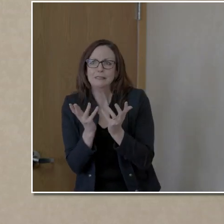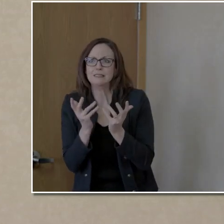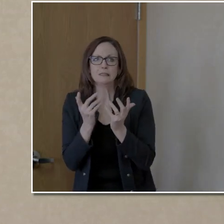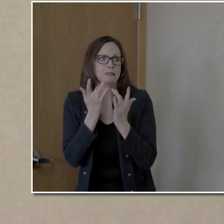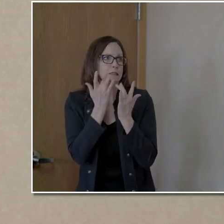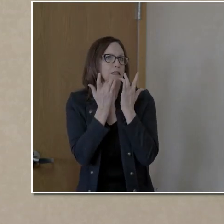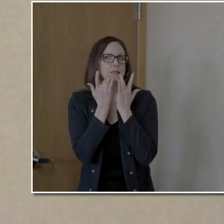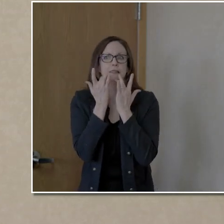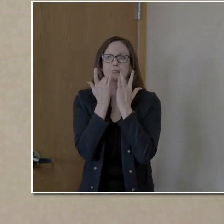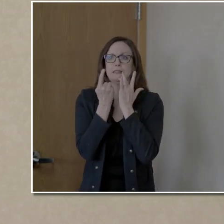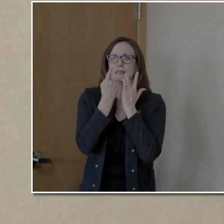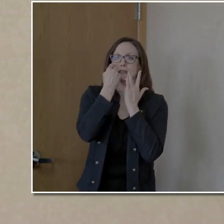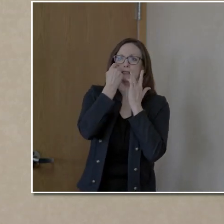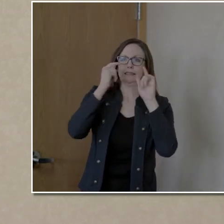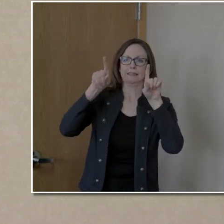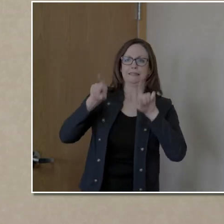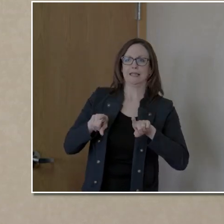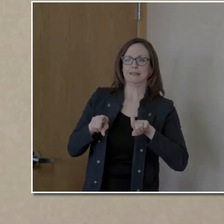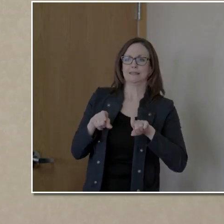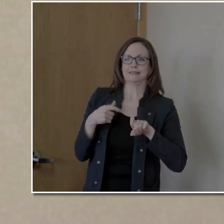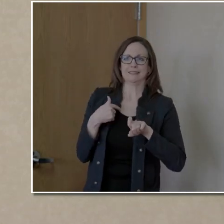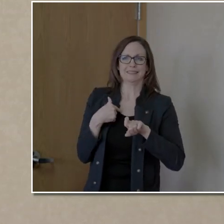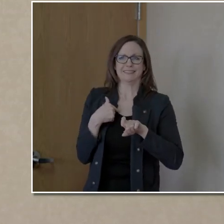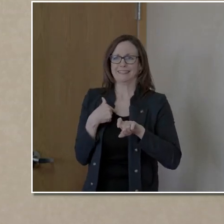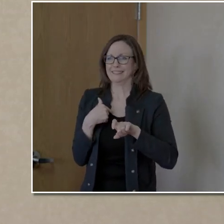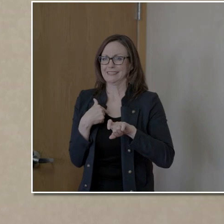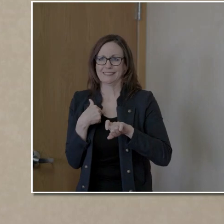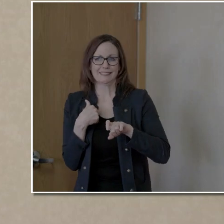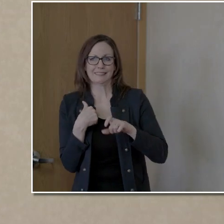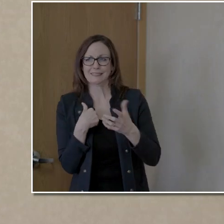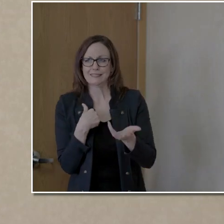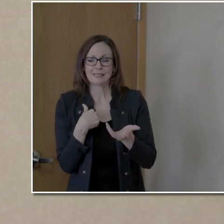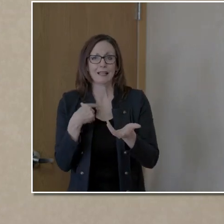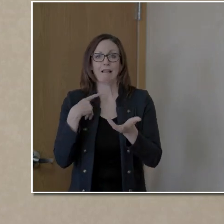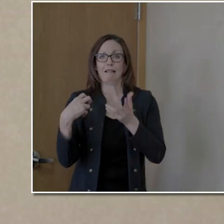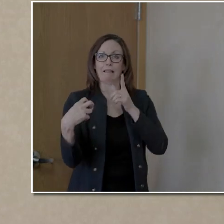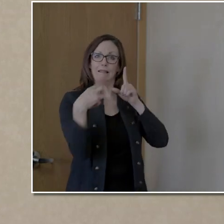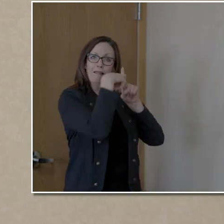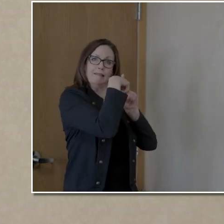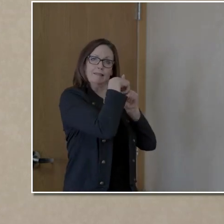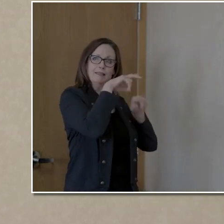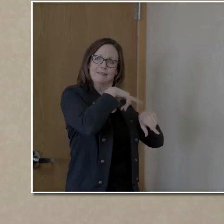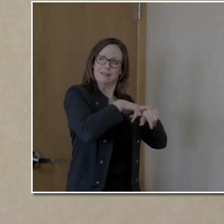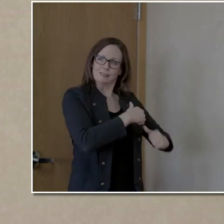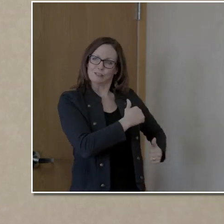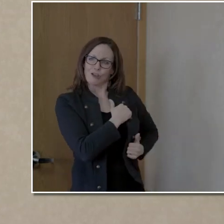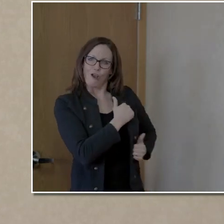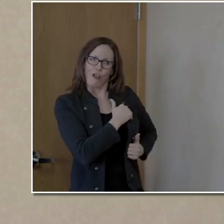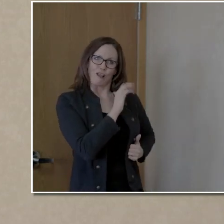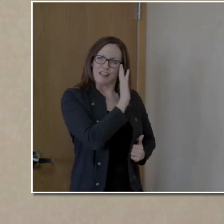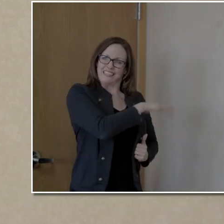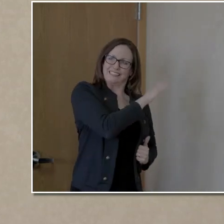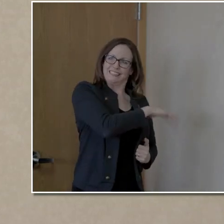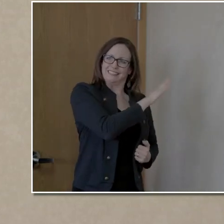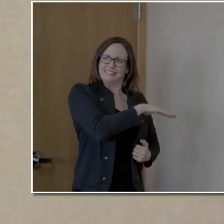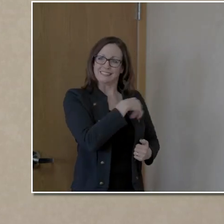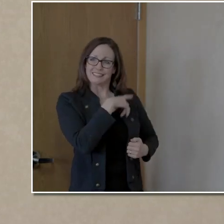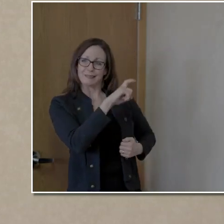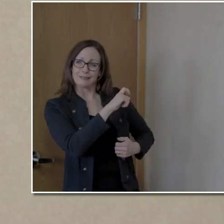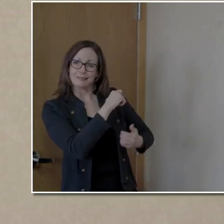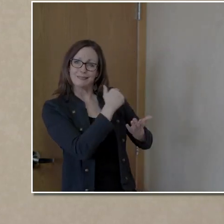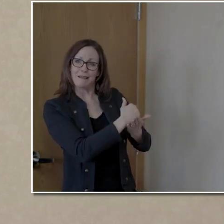to supplement our efforts here with their reusable